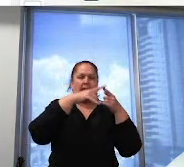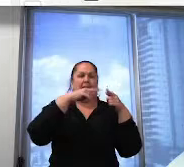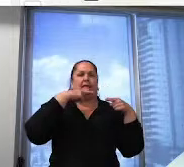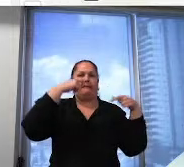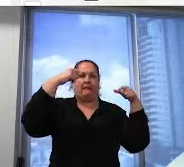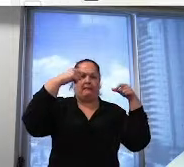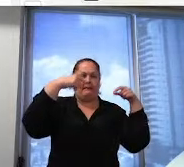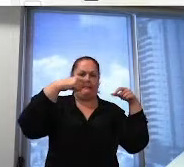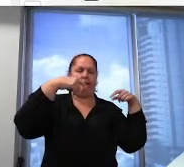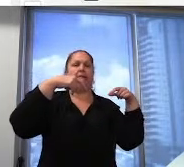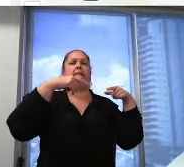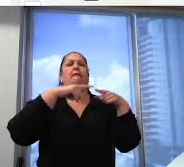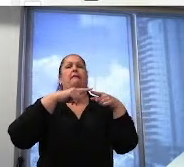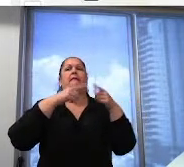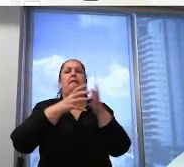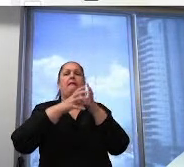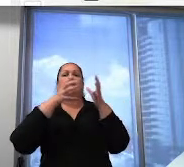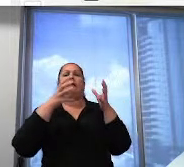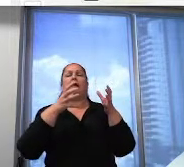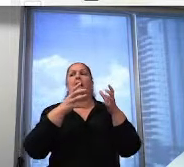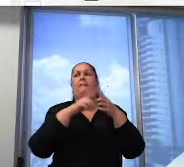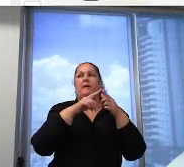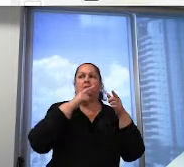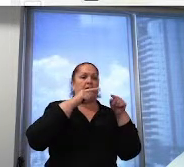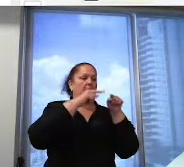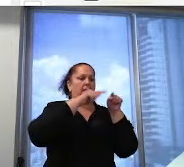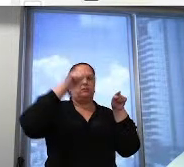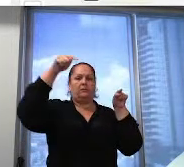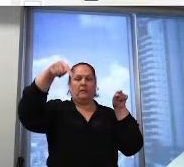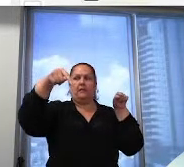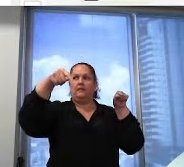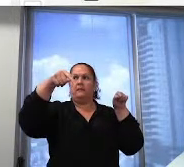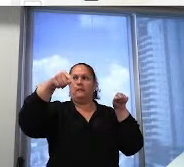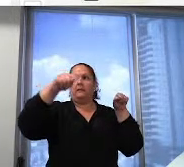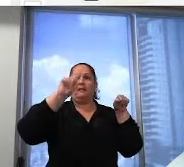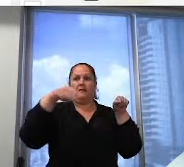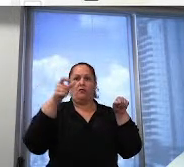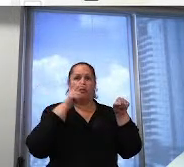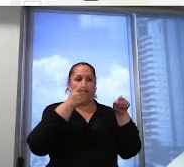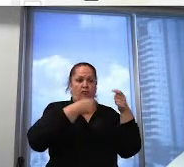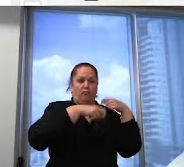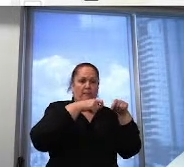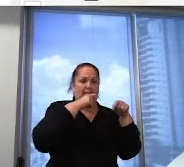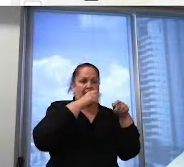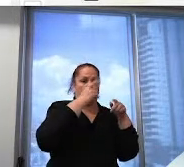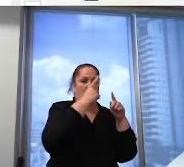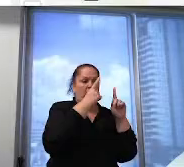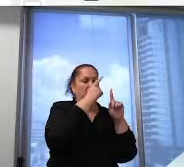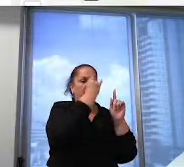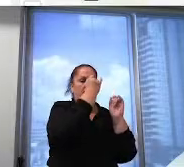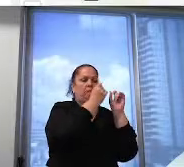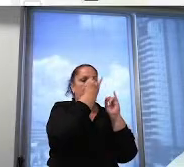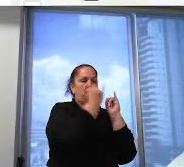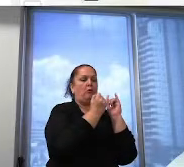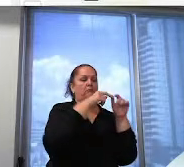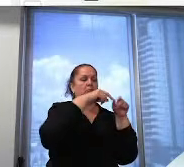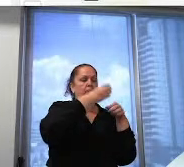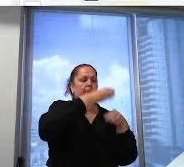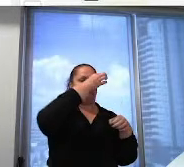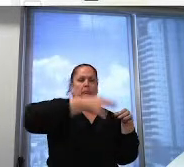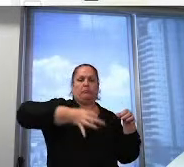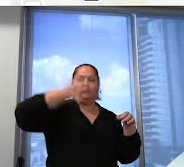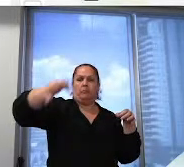there, the extent of the end-to-end, right? If you only have to replace several poles, because there